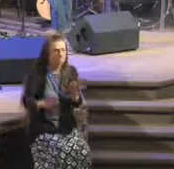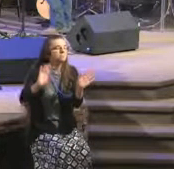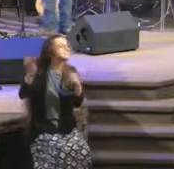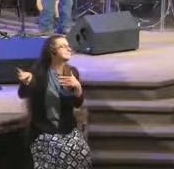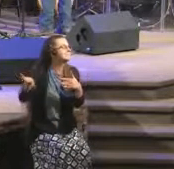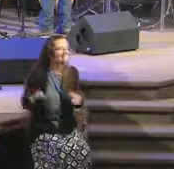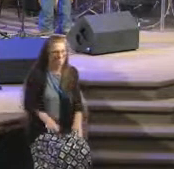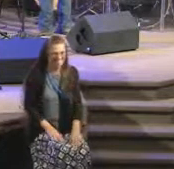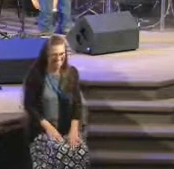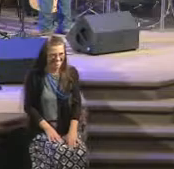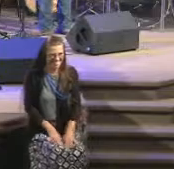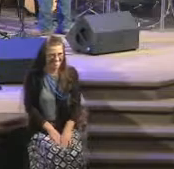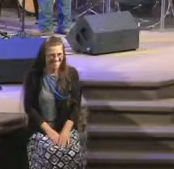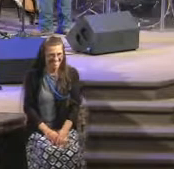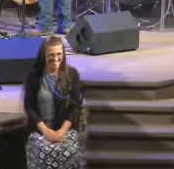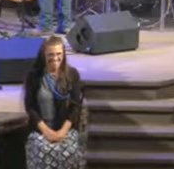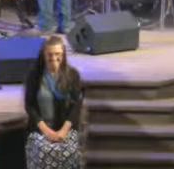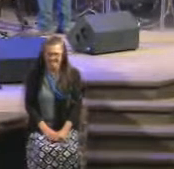So hear this.